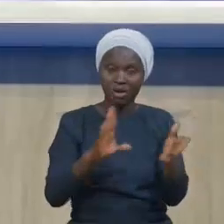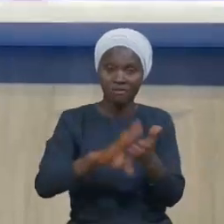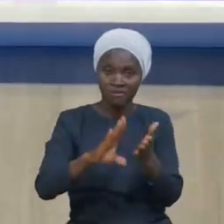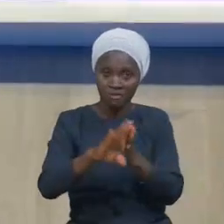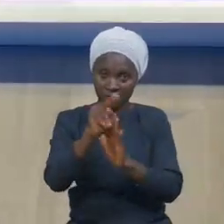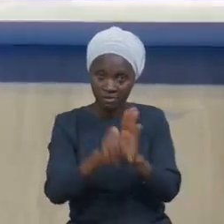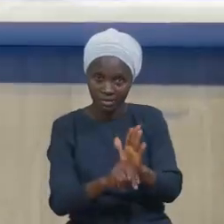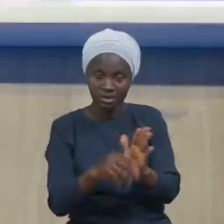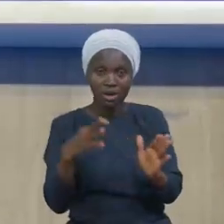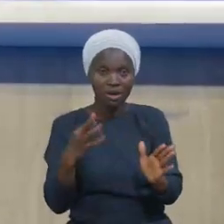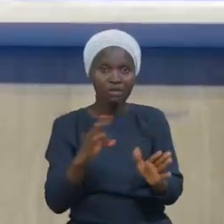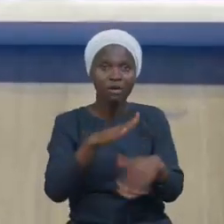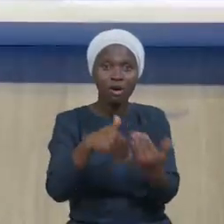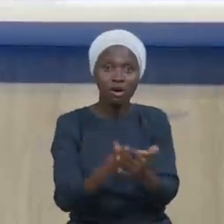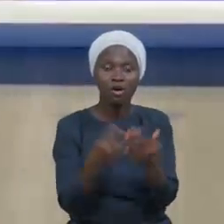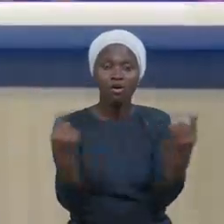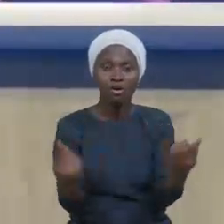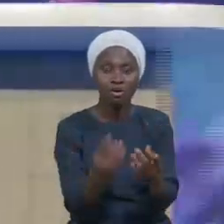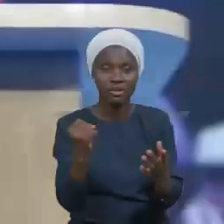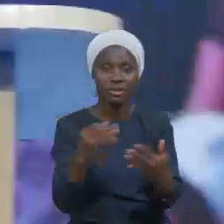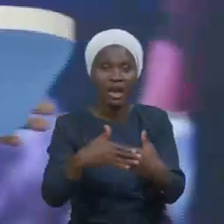forgiveness of all sins